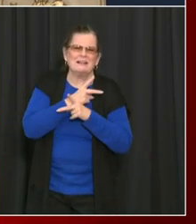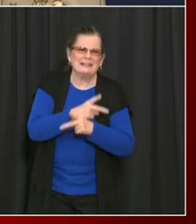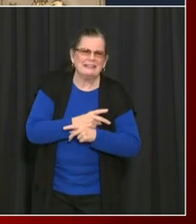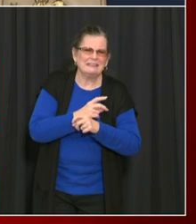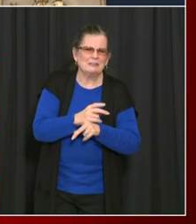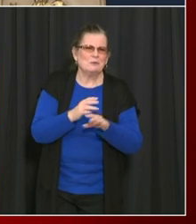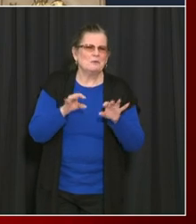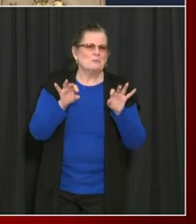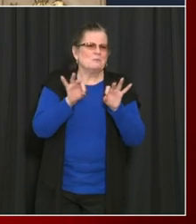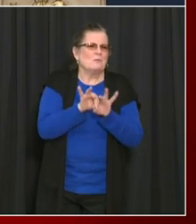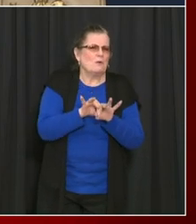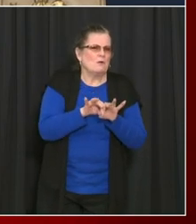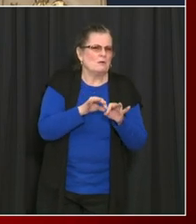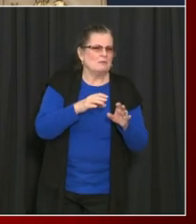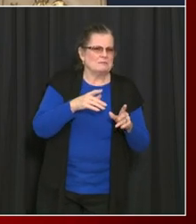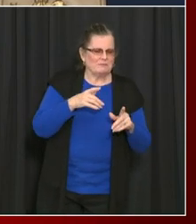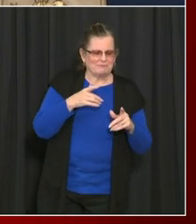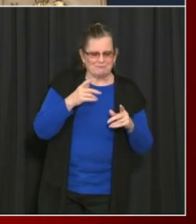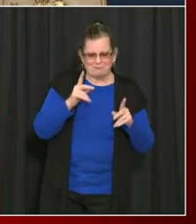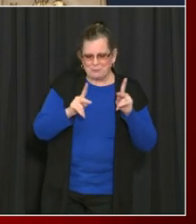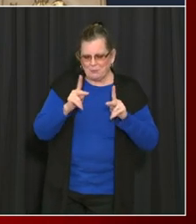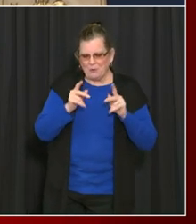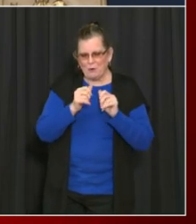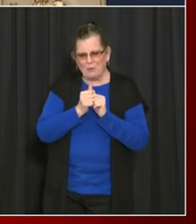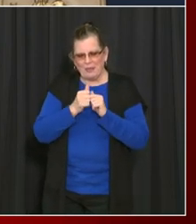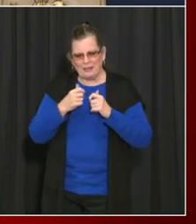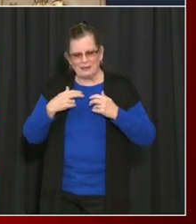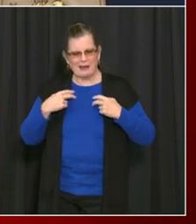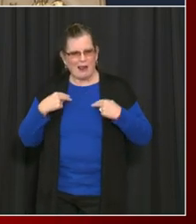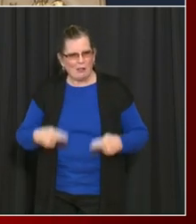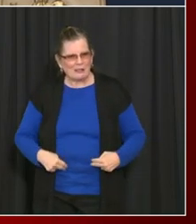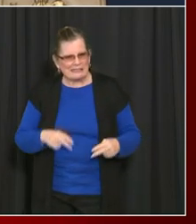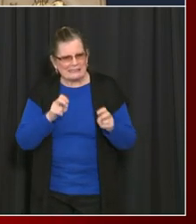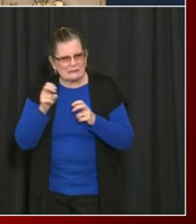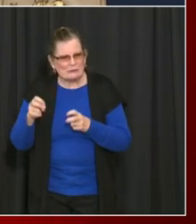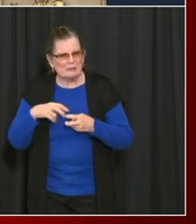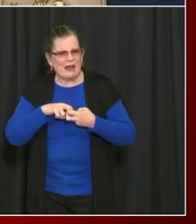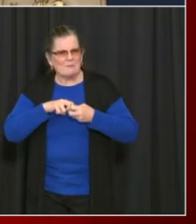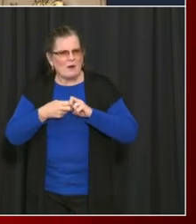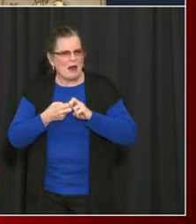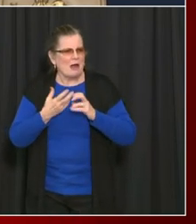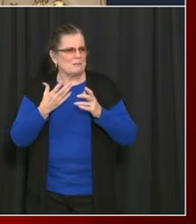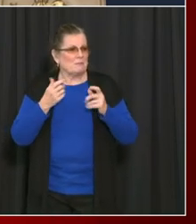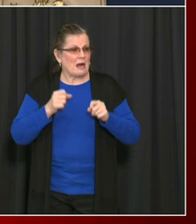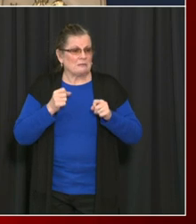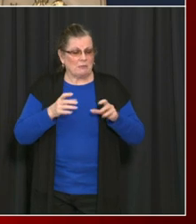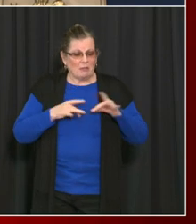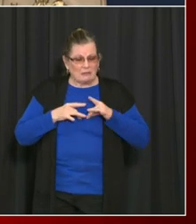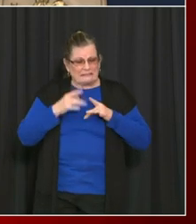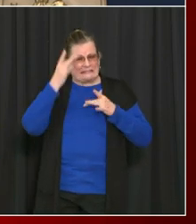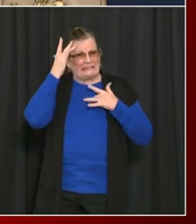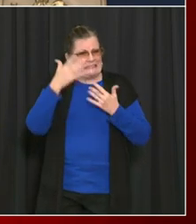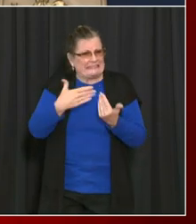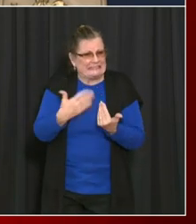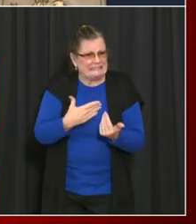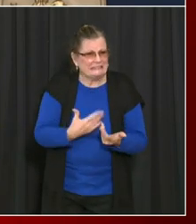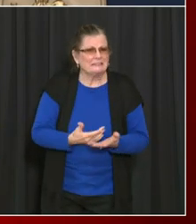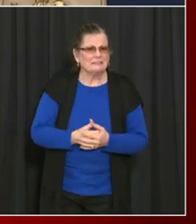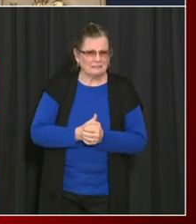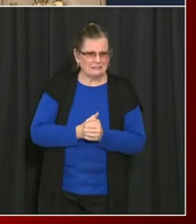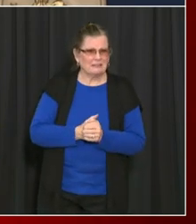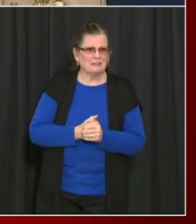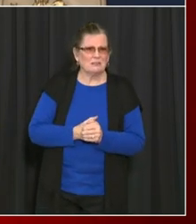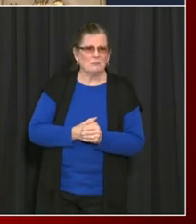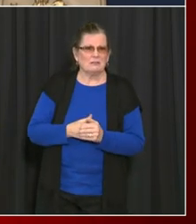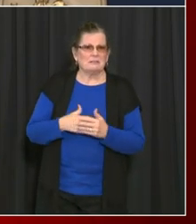with pre-existing conditions or older adults, that you are taking very seriously hand washing. And that